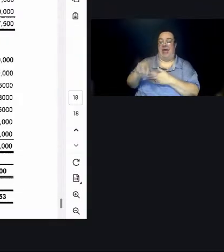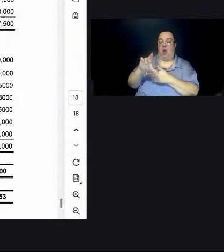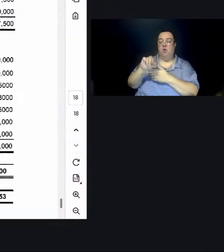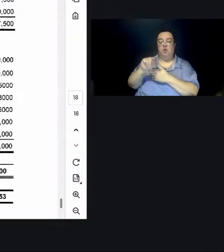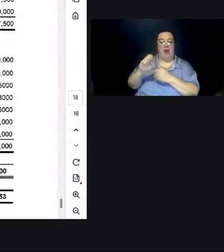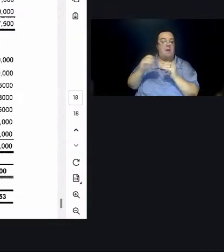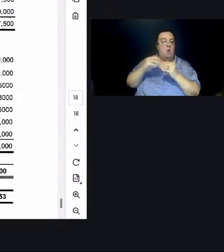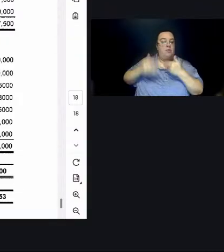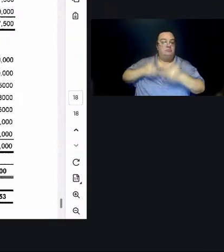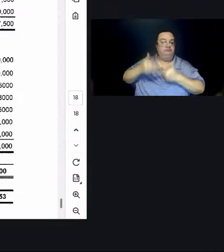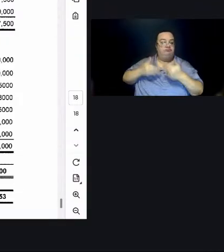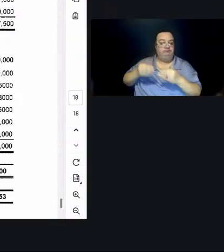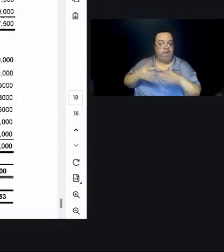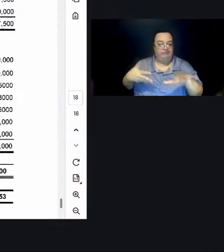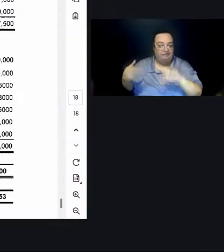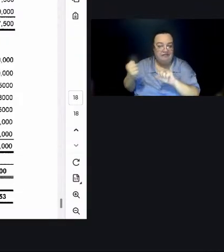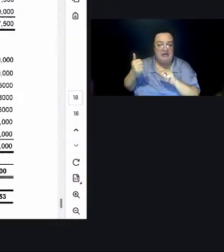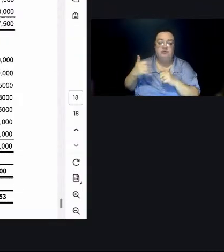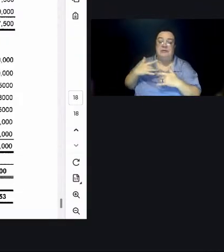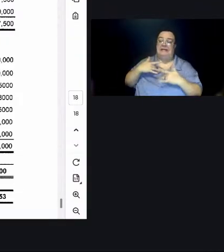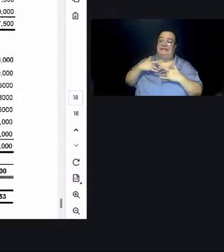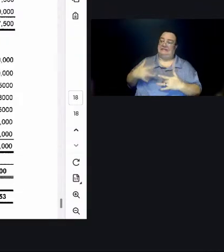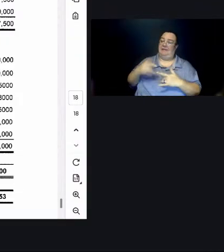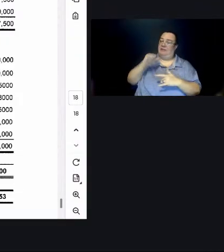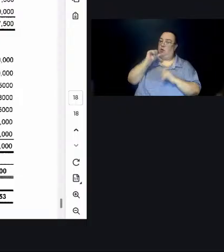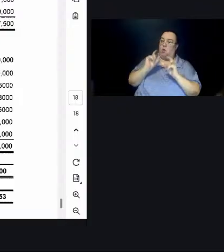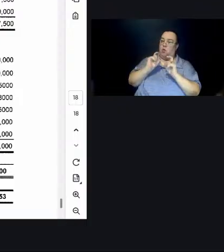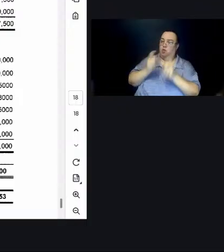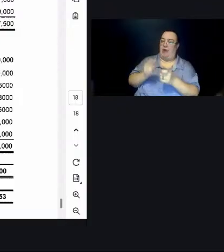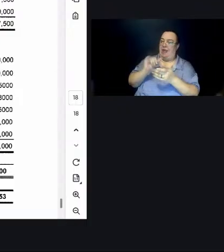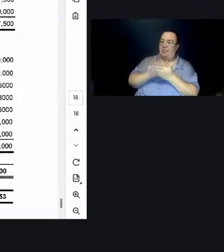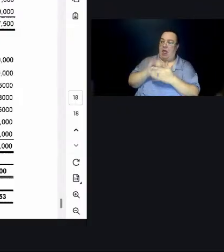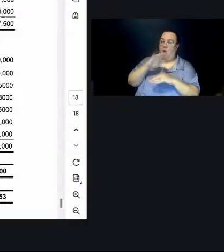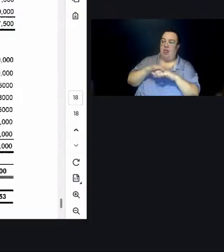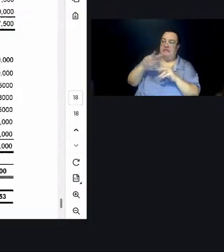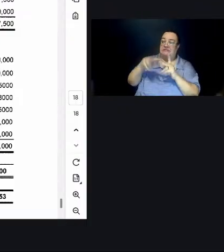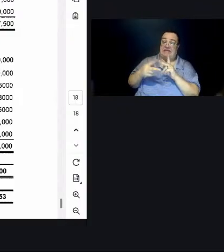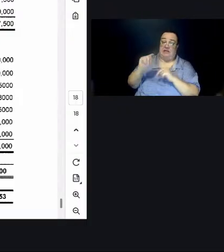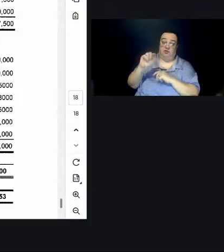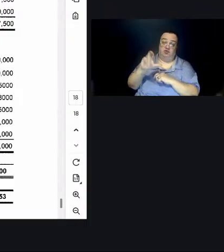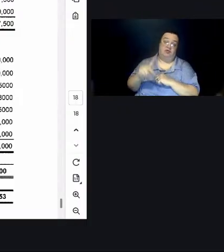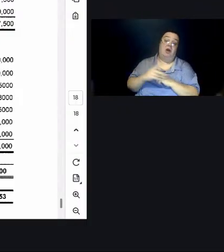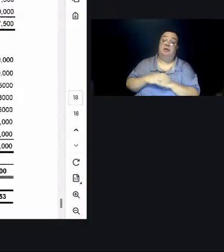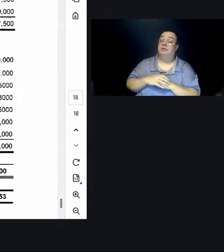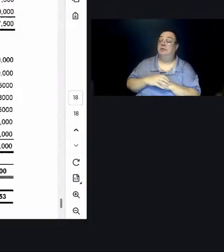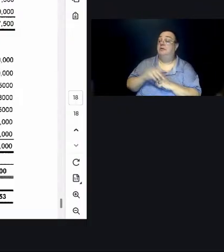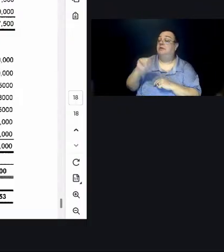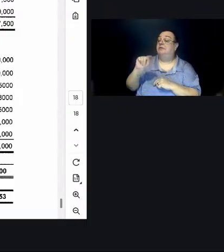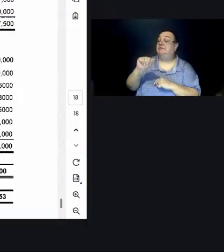Usually we don't grant that task though on that second truck. Okay, thank you.